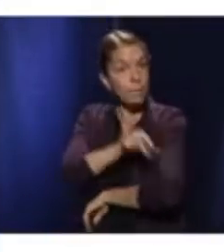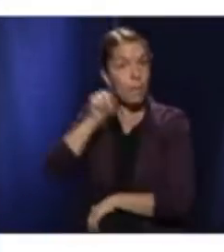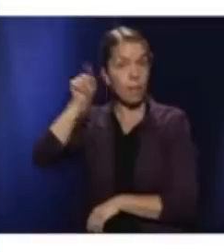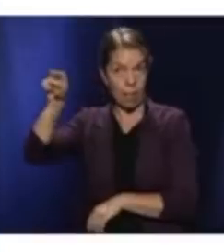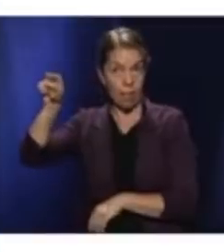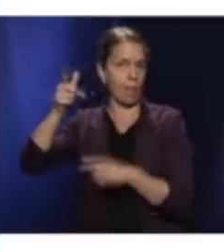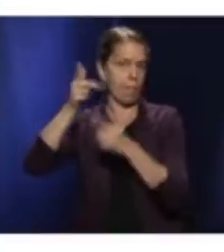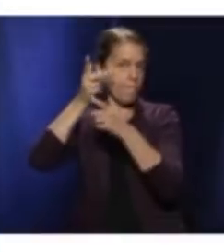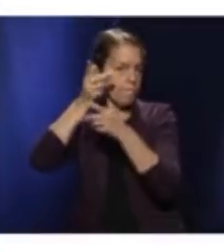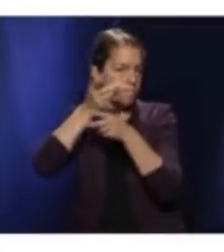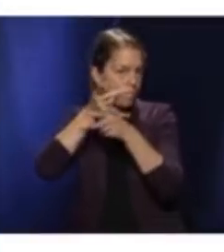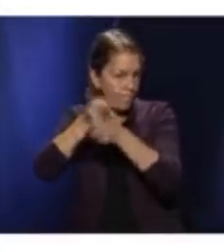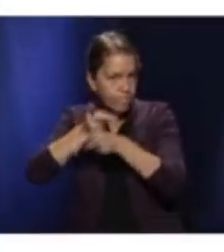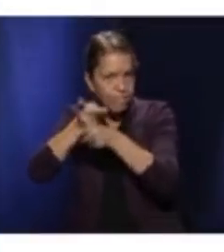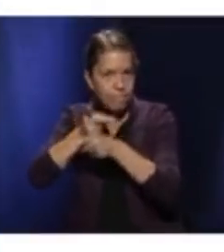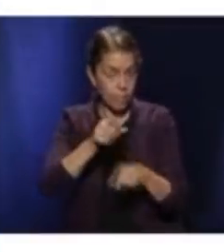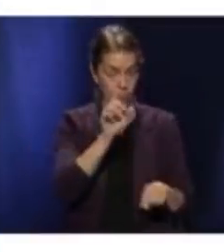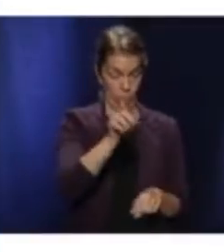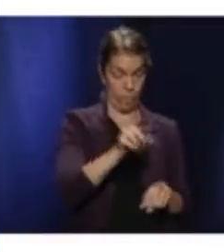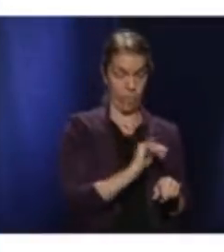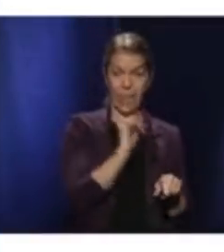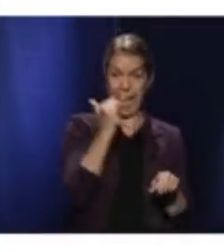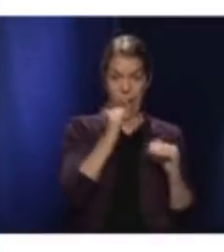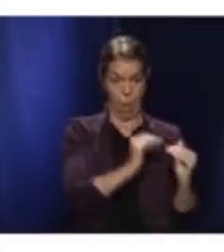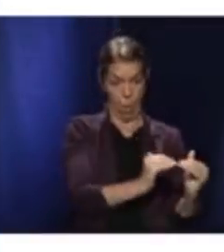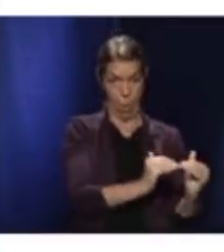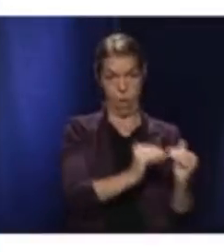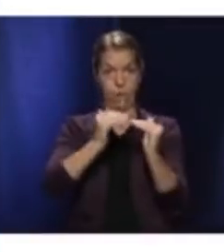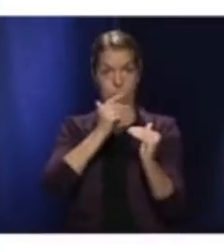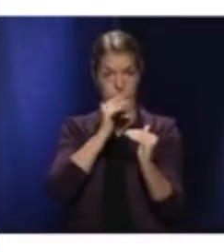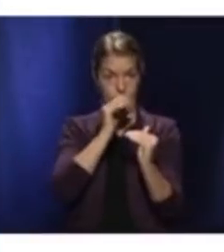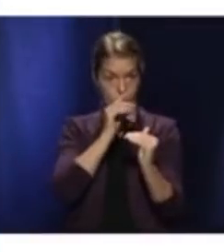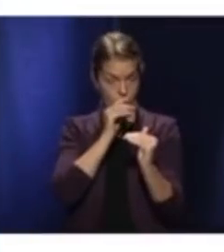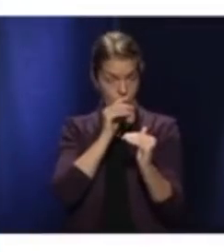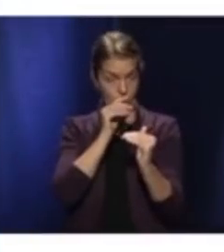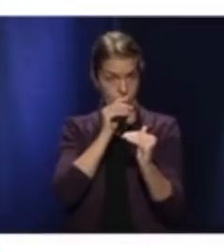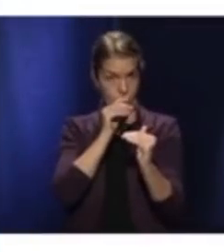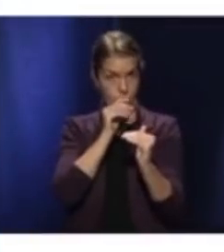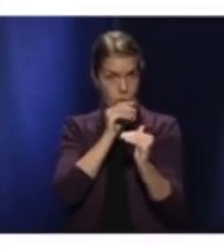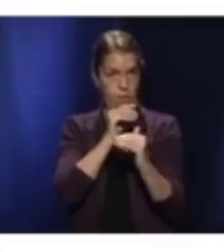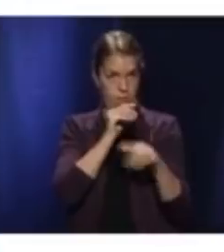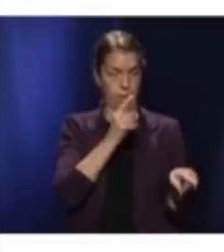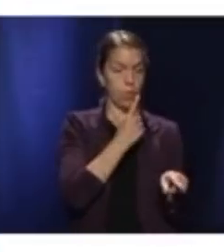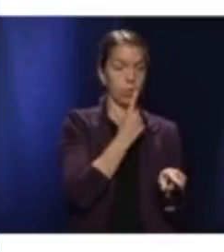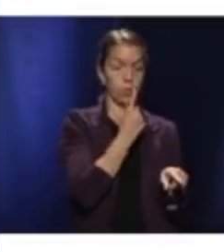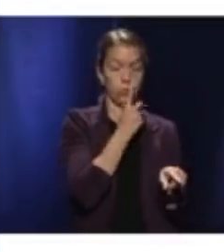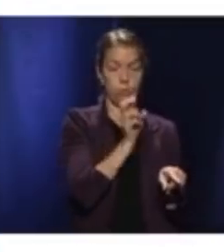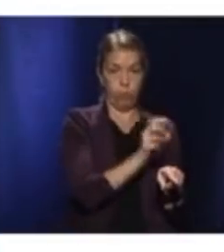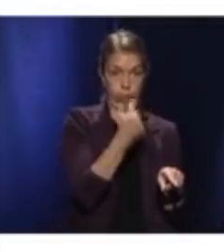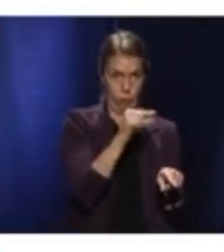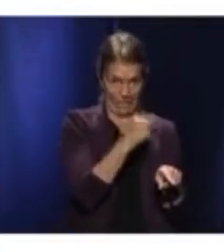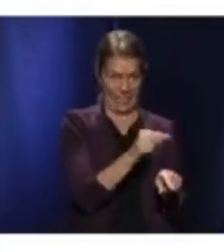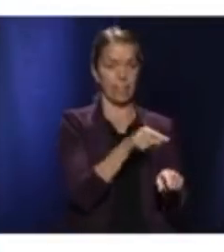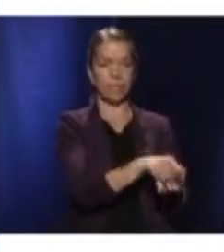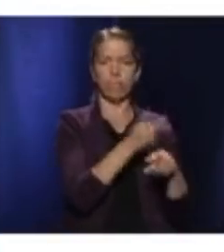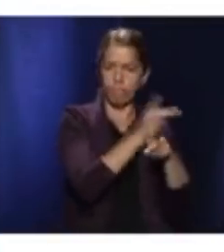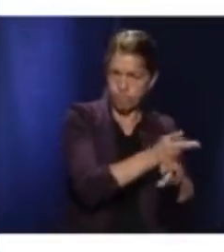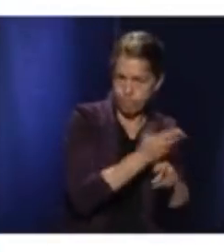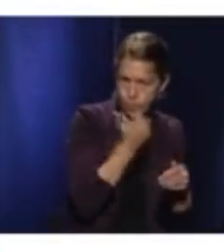warning, orange, which is a moderate alert, and unfortunately, we don't want to go there, but the red